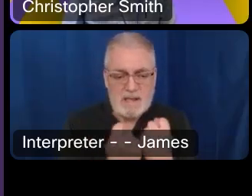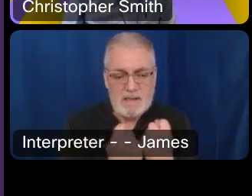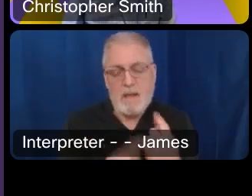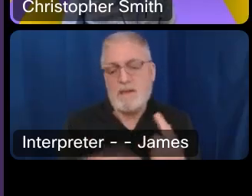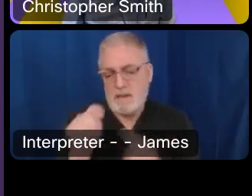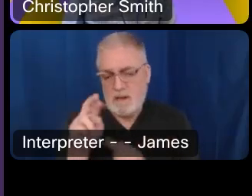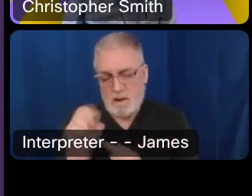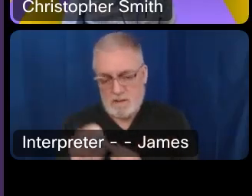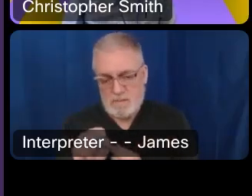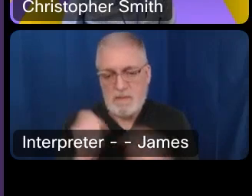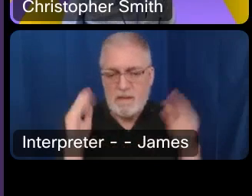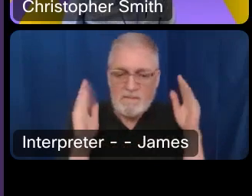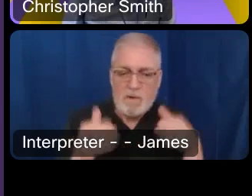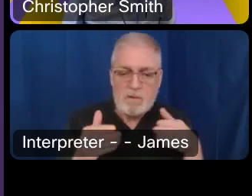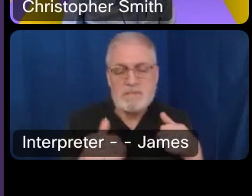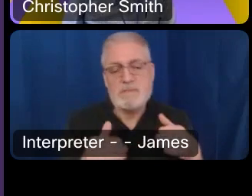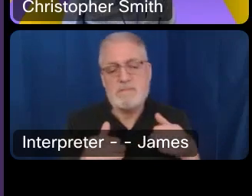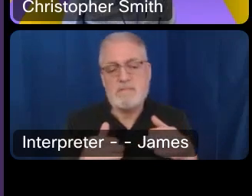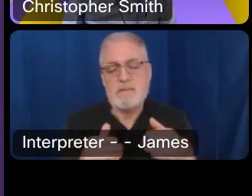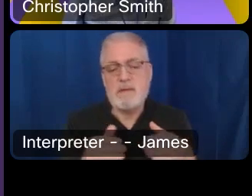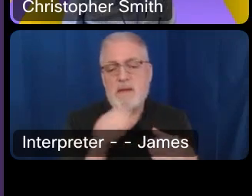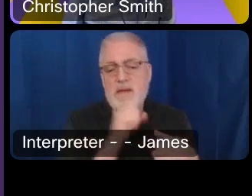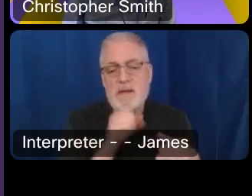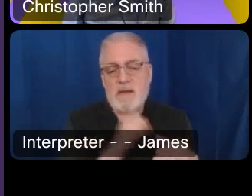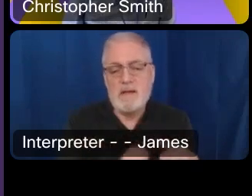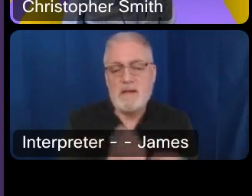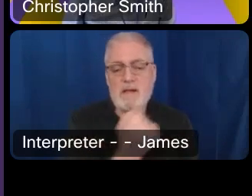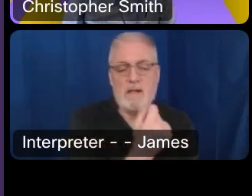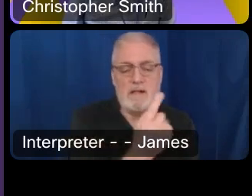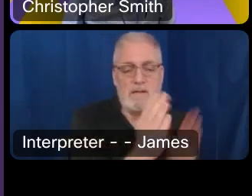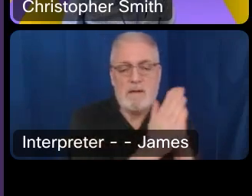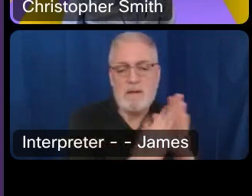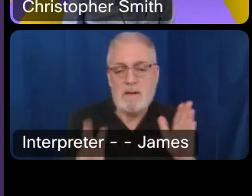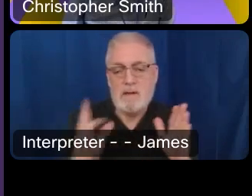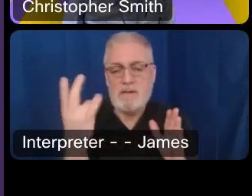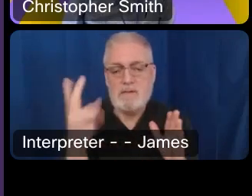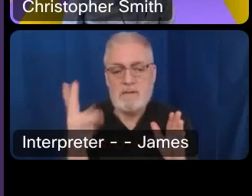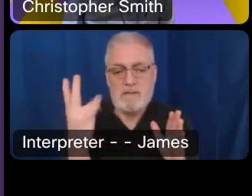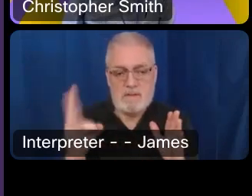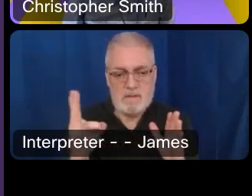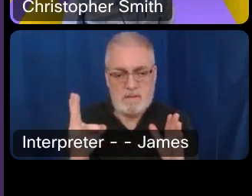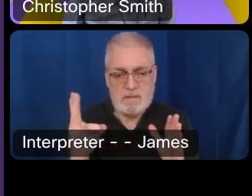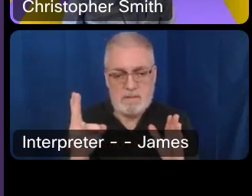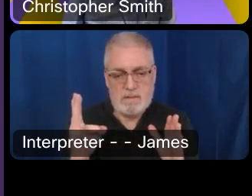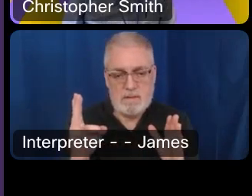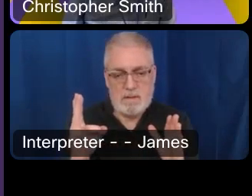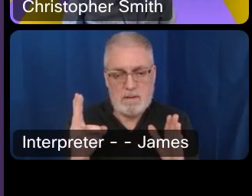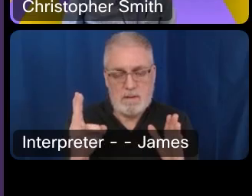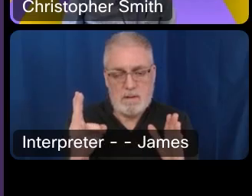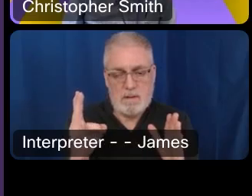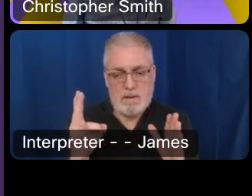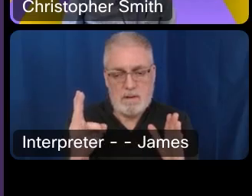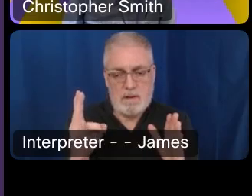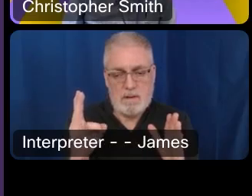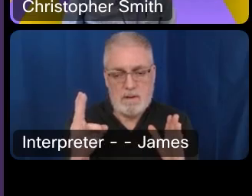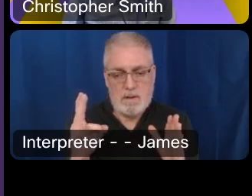but they're focused on the 11 to 17-year-old population of young children who are boarding in